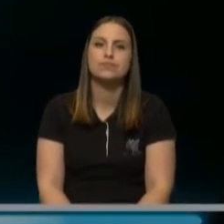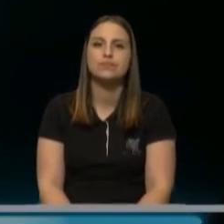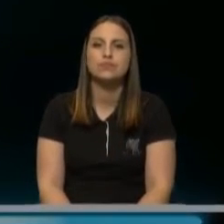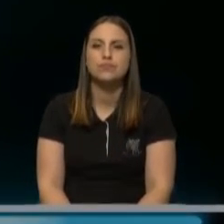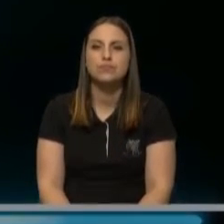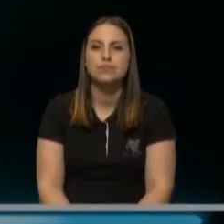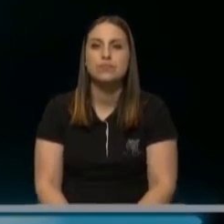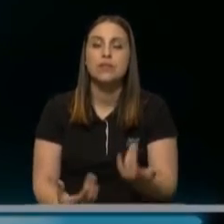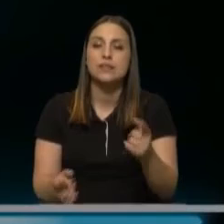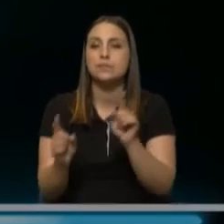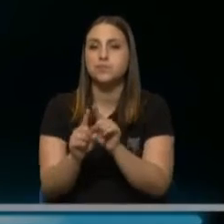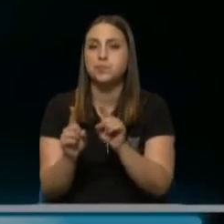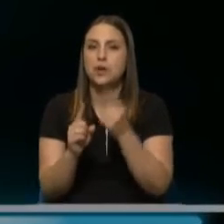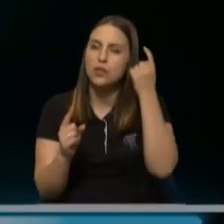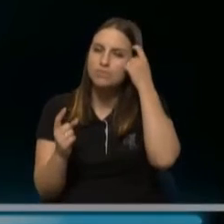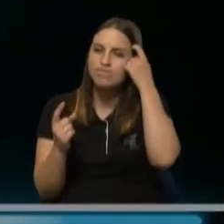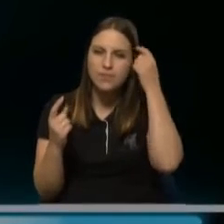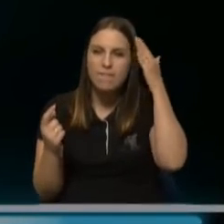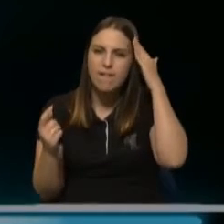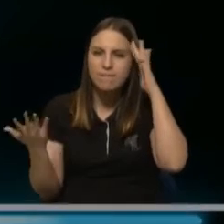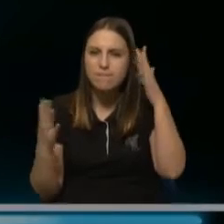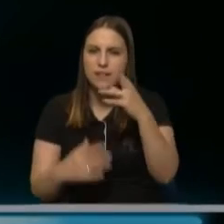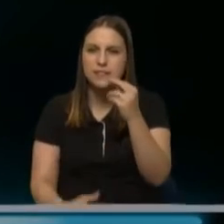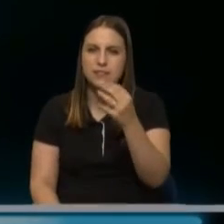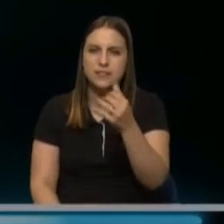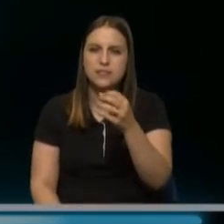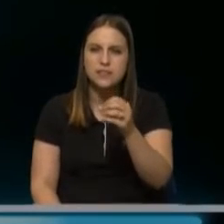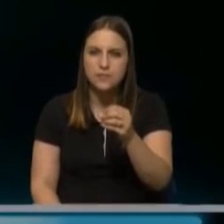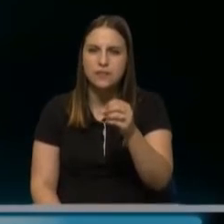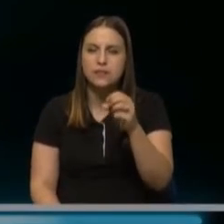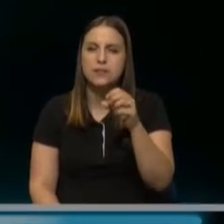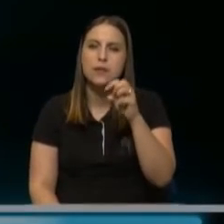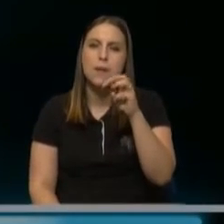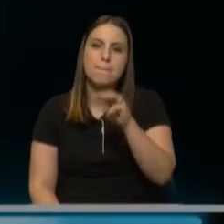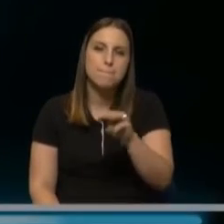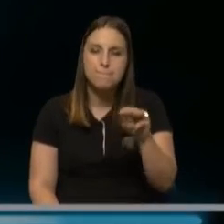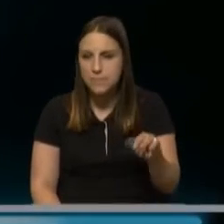which is equivalent, we plant more 320 million trees in the world.